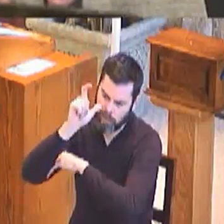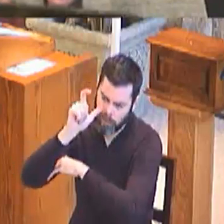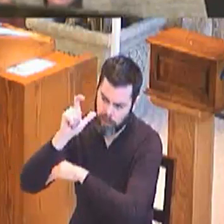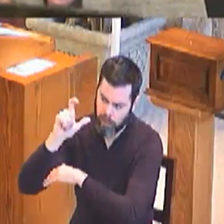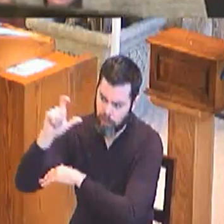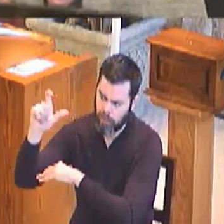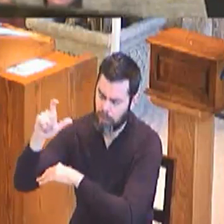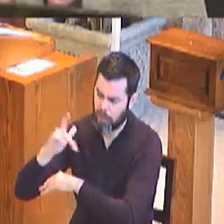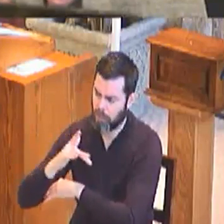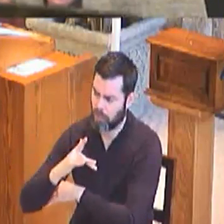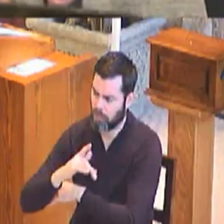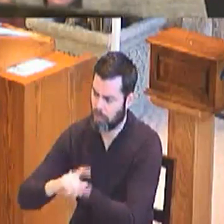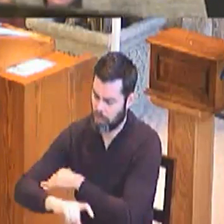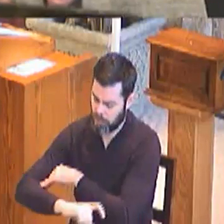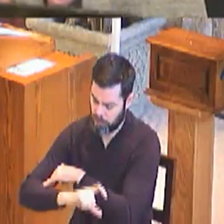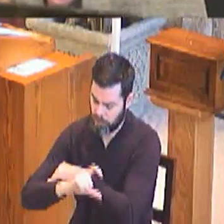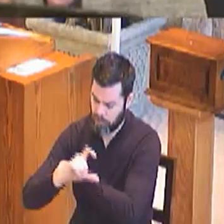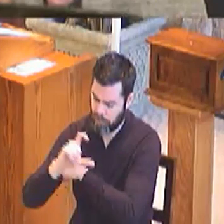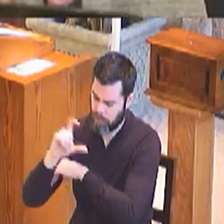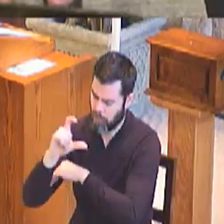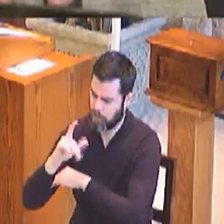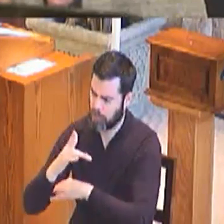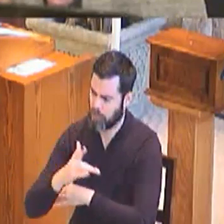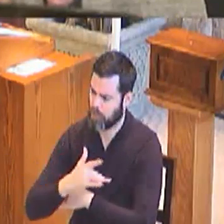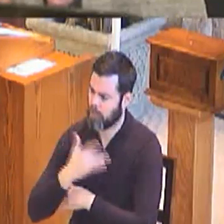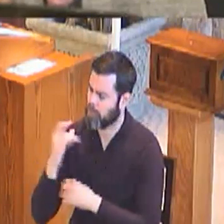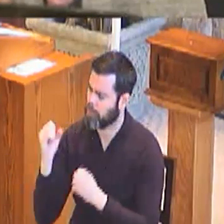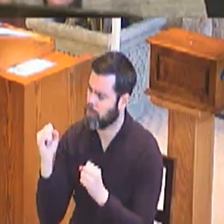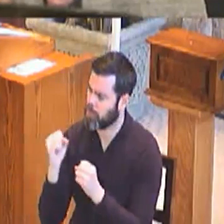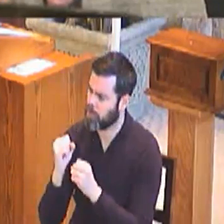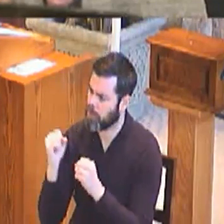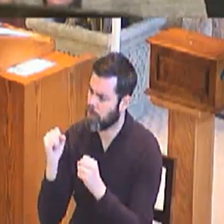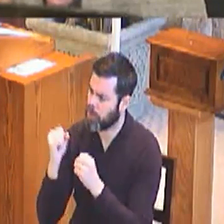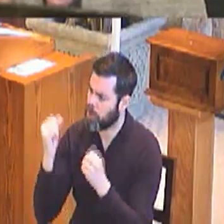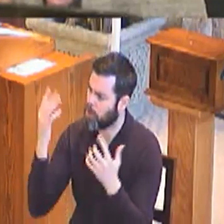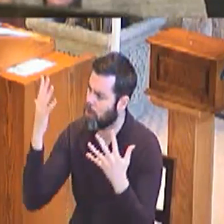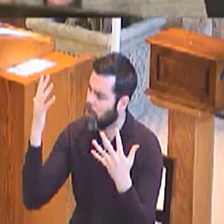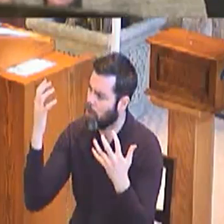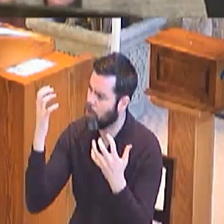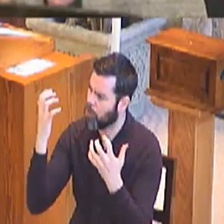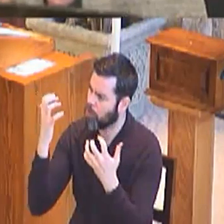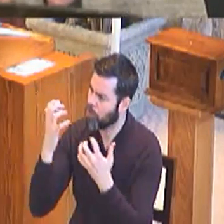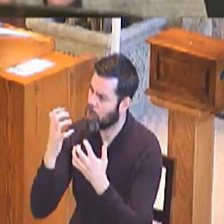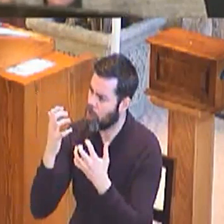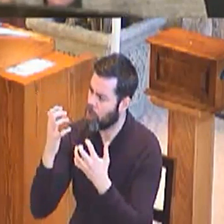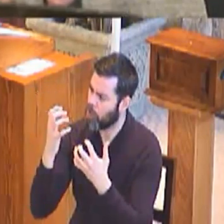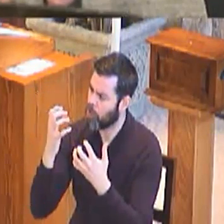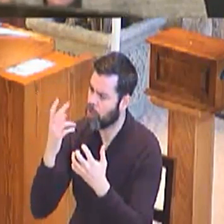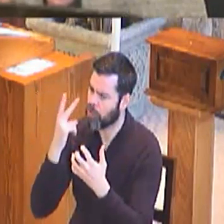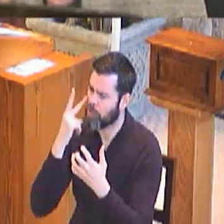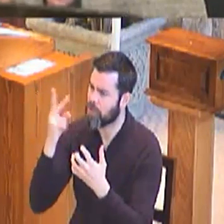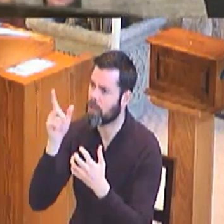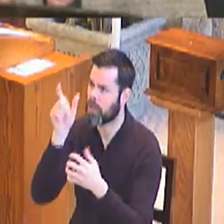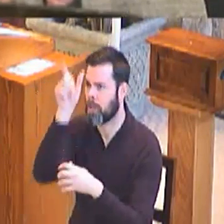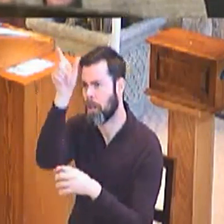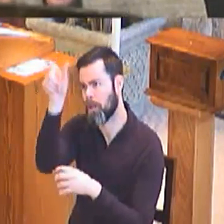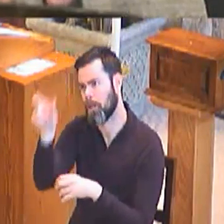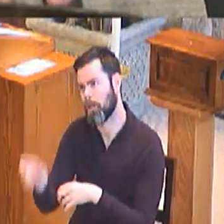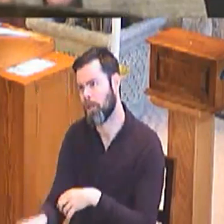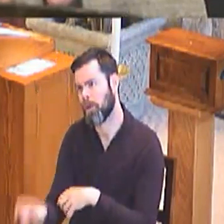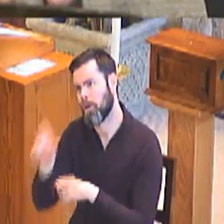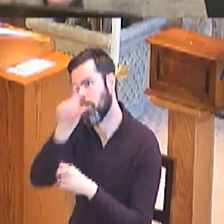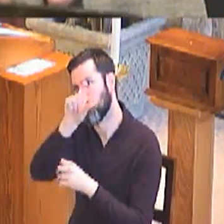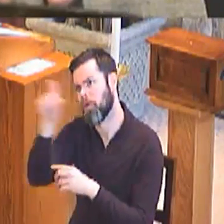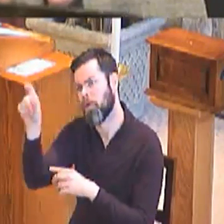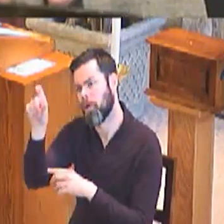chill, as the shadow of a cross arose upon